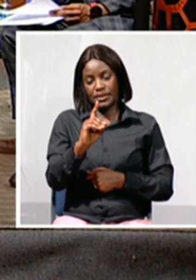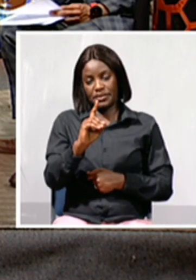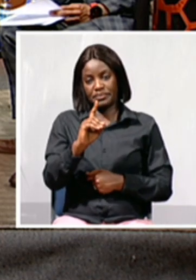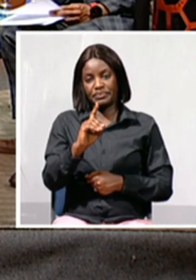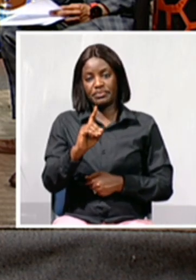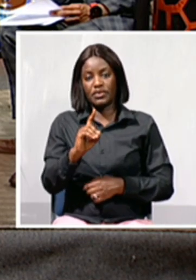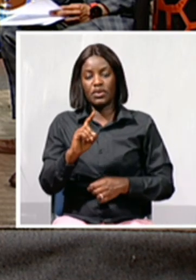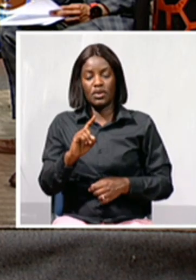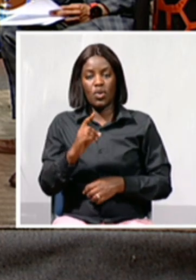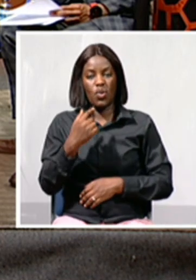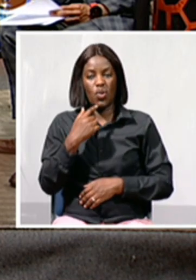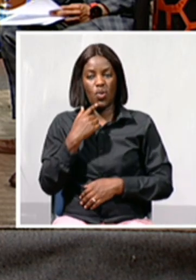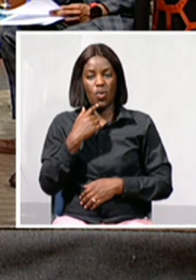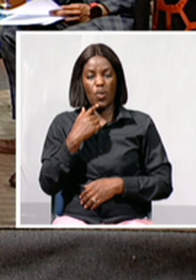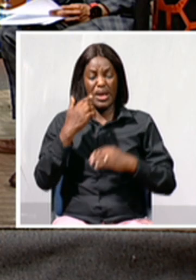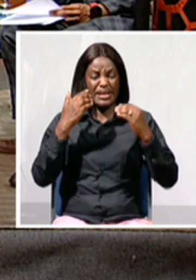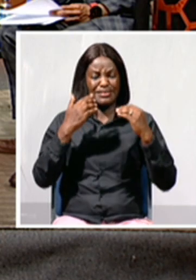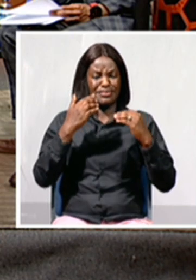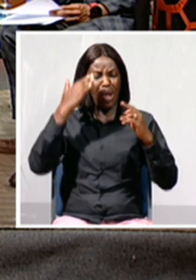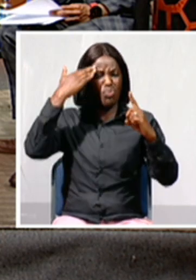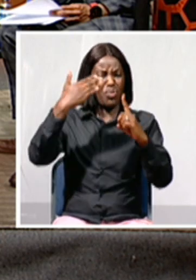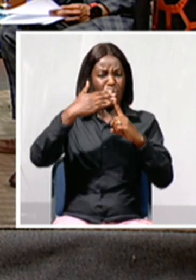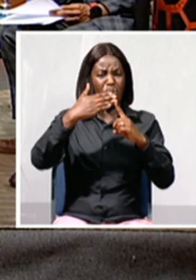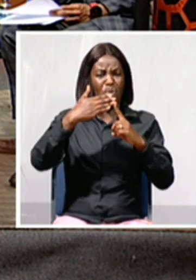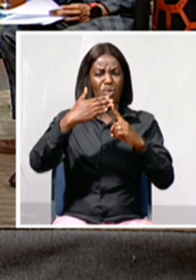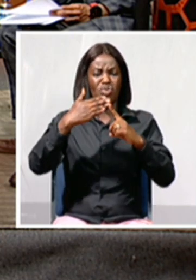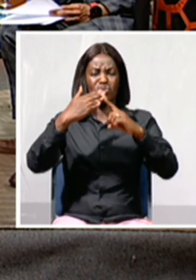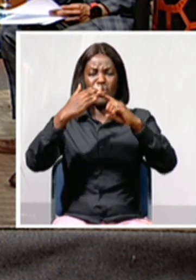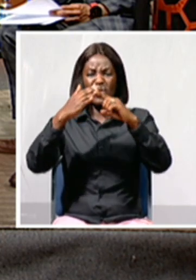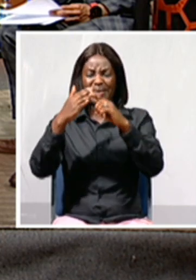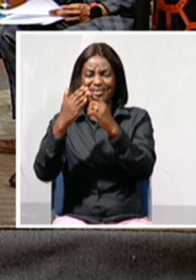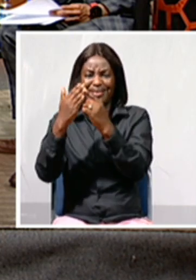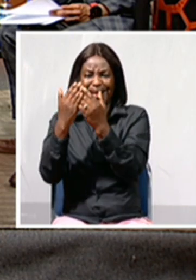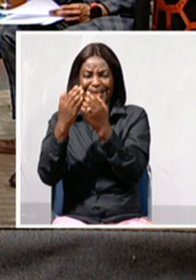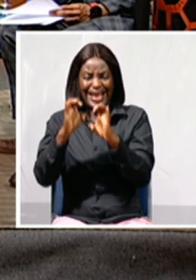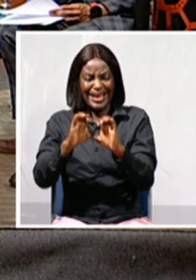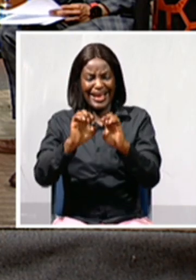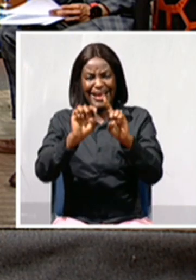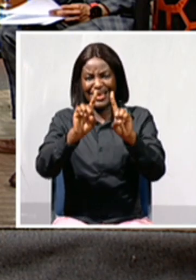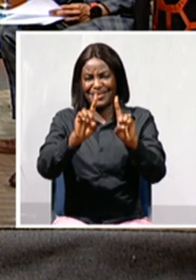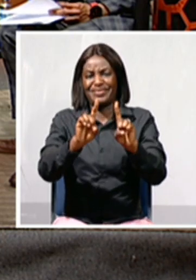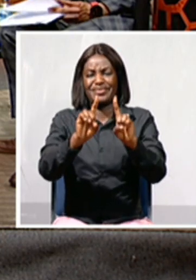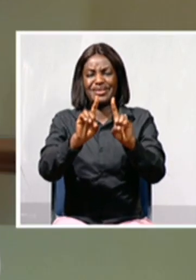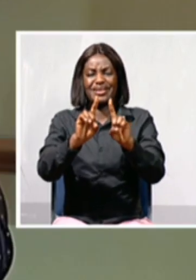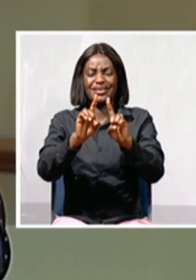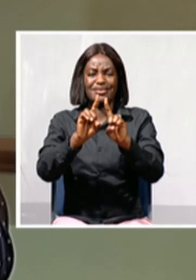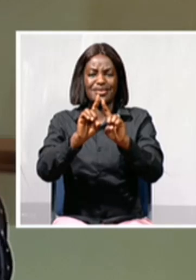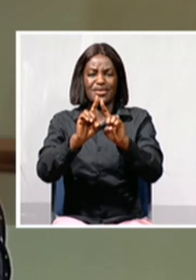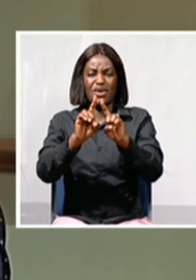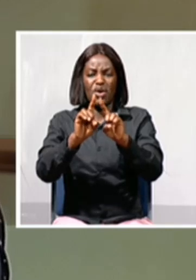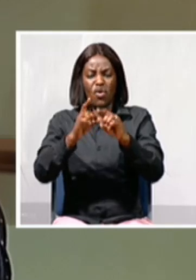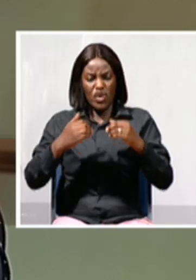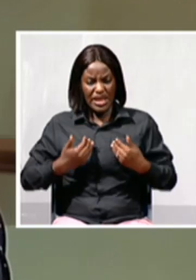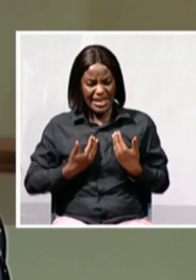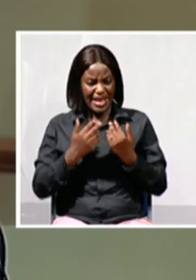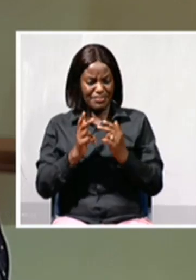civic education for now is what we call civic repositioning, where we simply ask young people, they say, what traits must